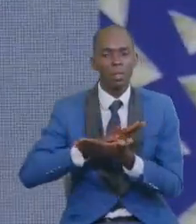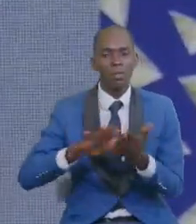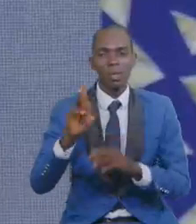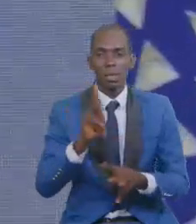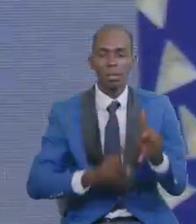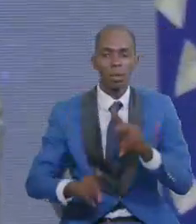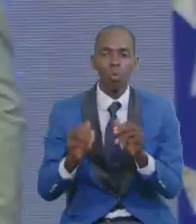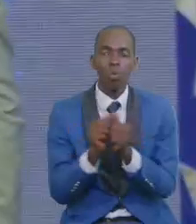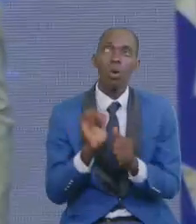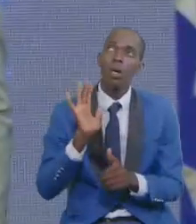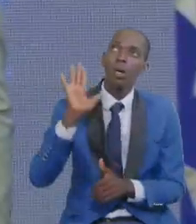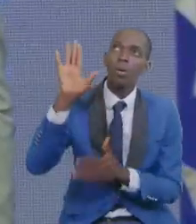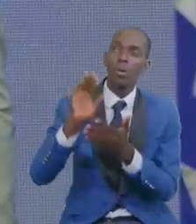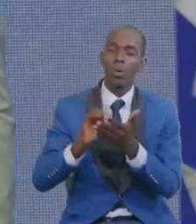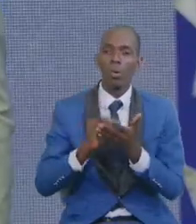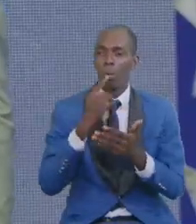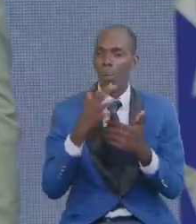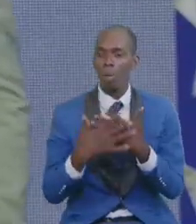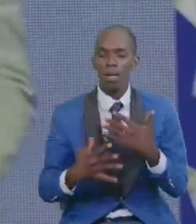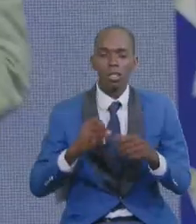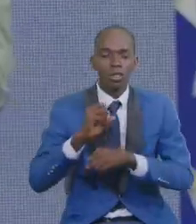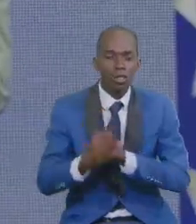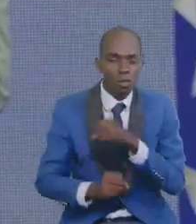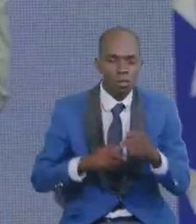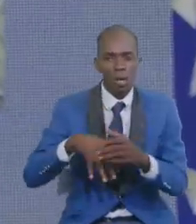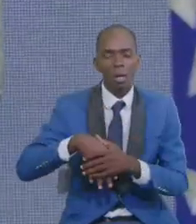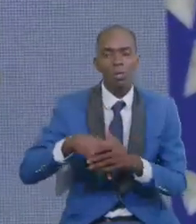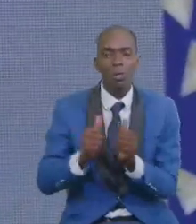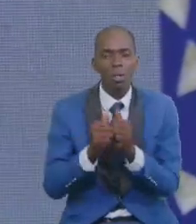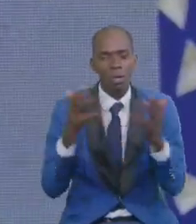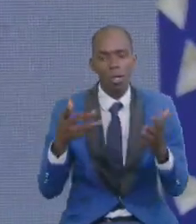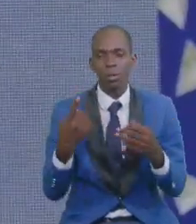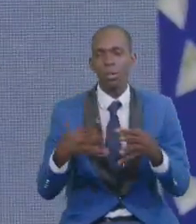own blood, suffered outside the gate.